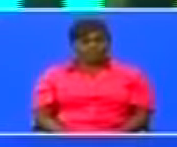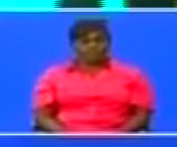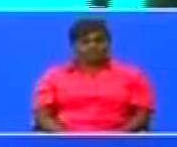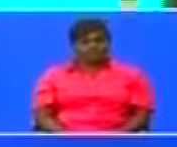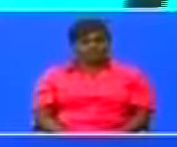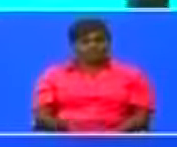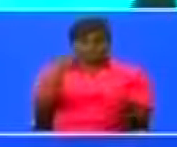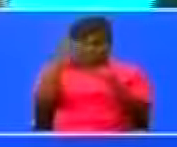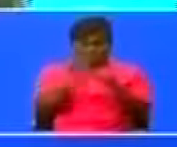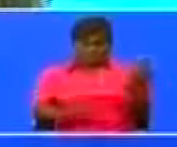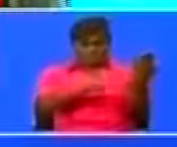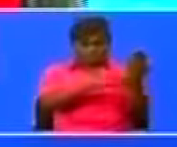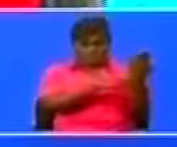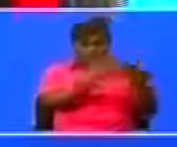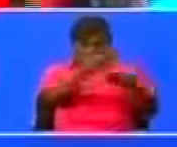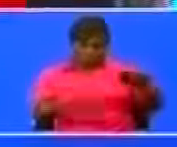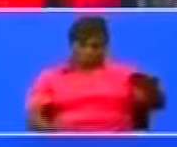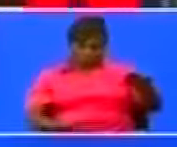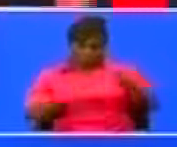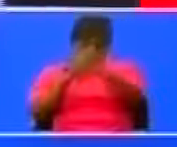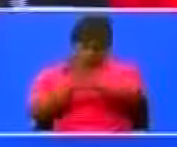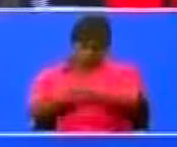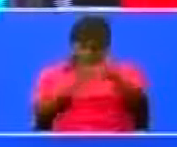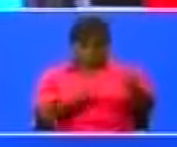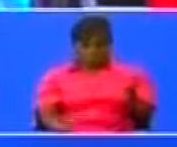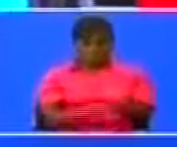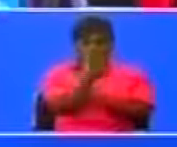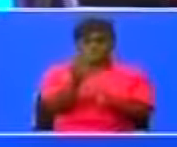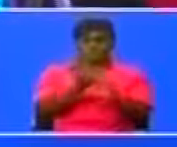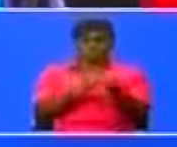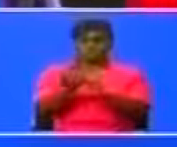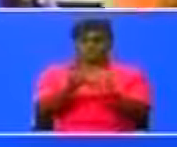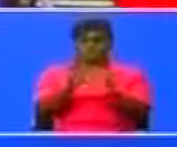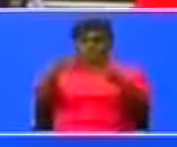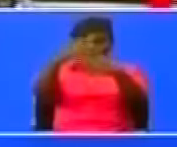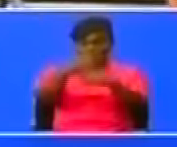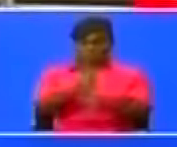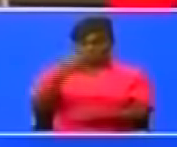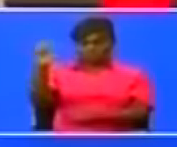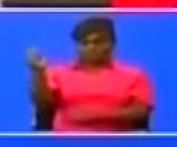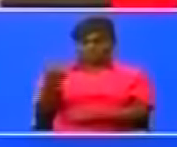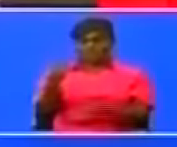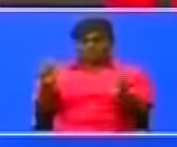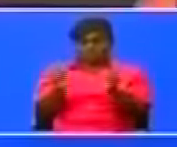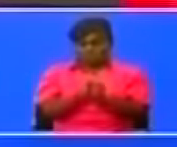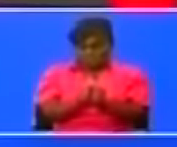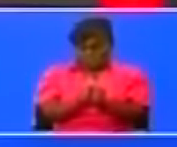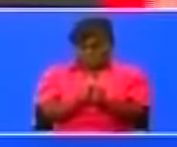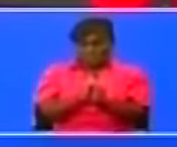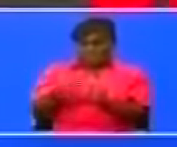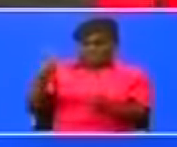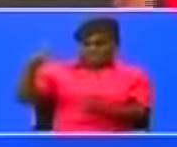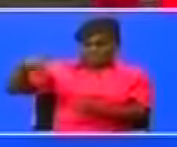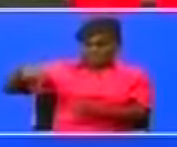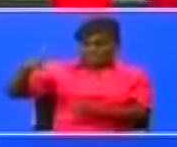After the final list of this year's Football of the Year awards was unveiled by the Sports Journalists of Kenya Association in conjunction with the Kenyan Premier League,